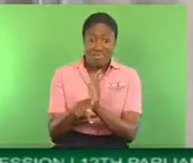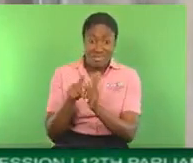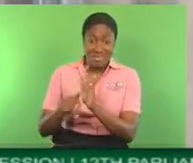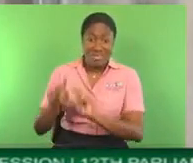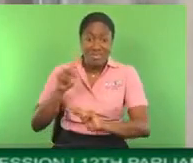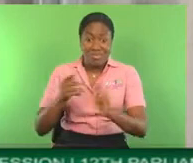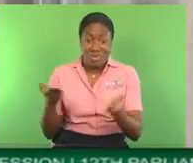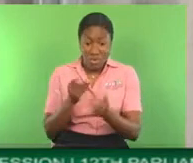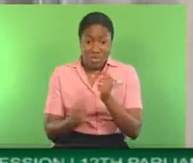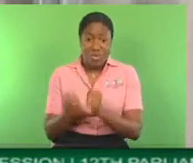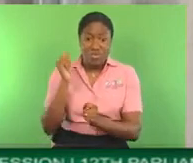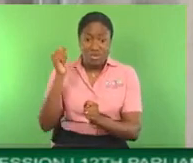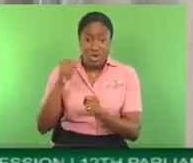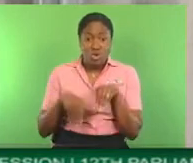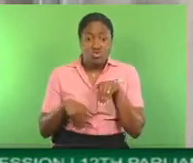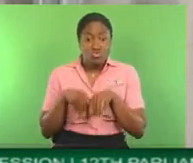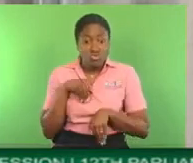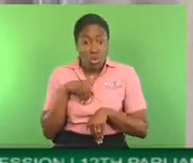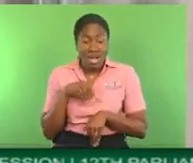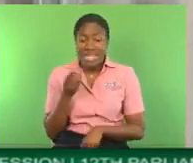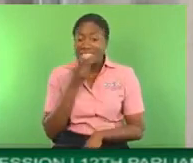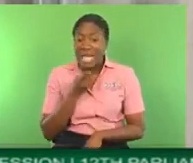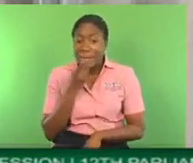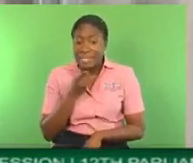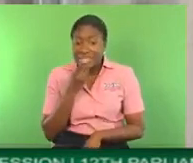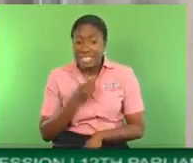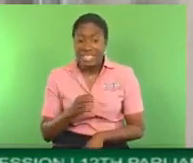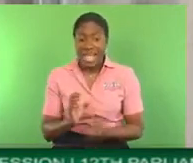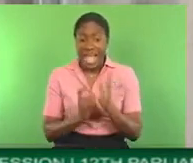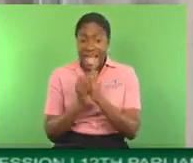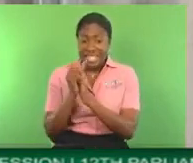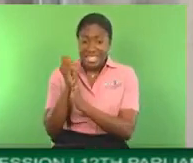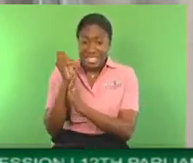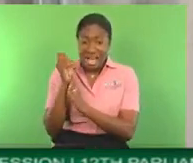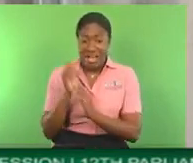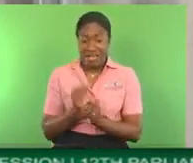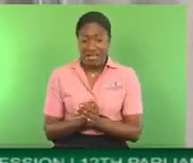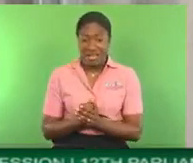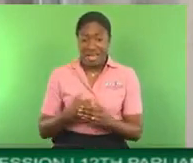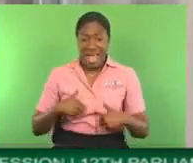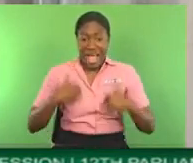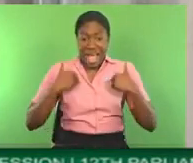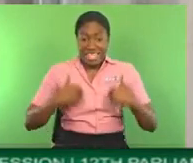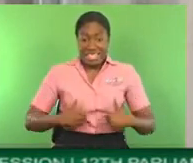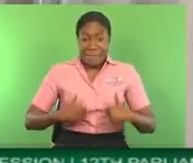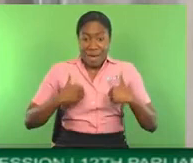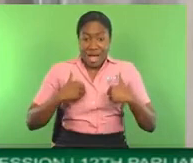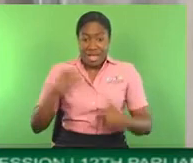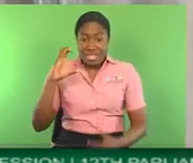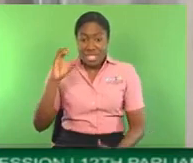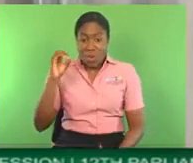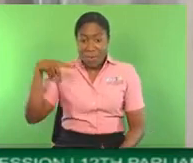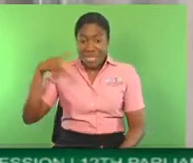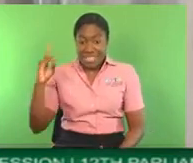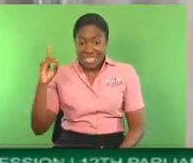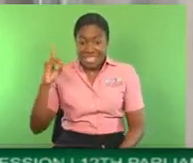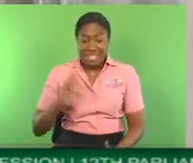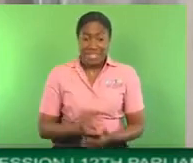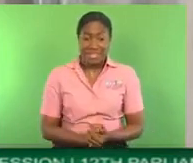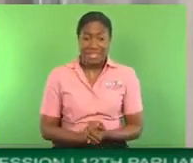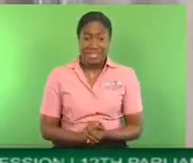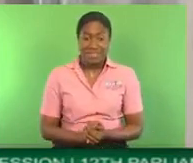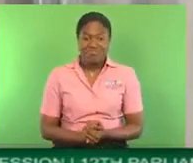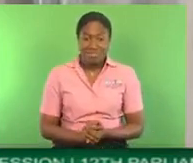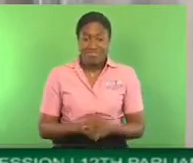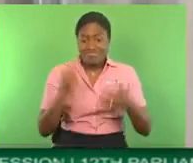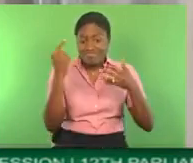rest of the world. Stroke, diabetes, cancer, asthma, chronic obstructive pulmonary disease. Madam